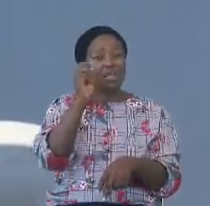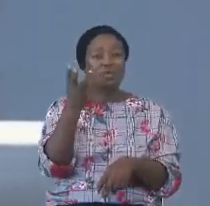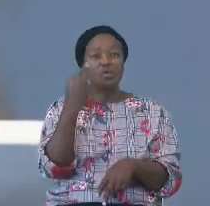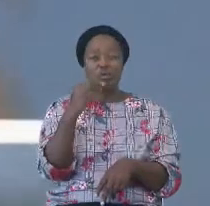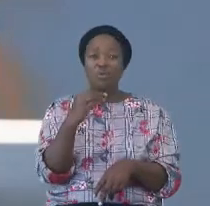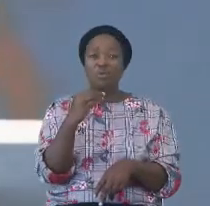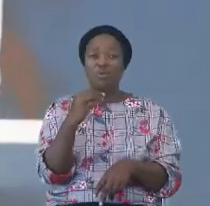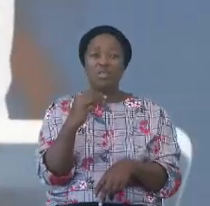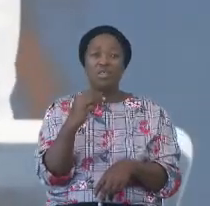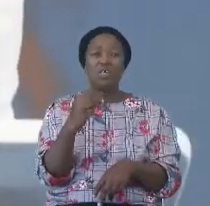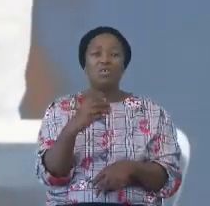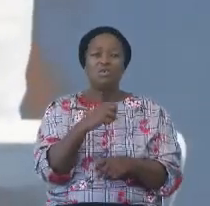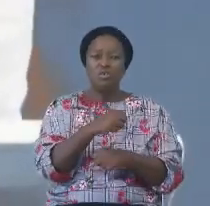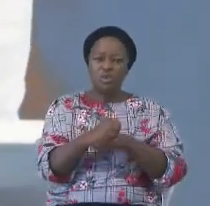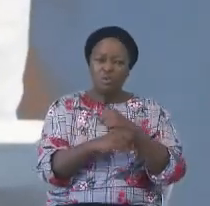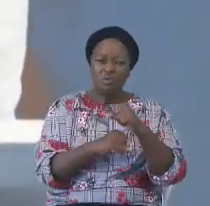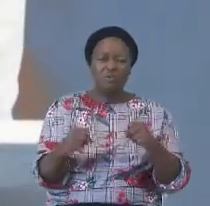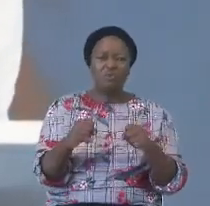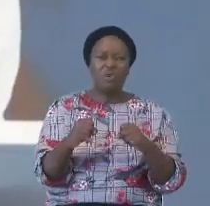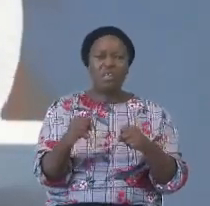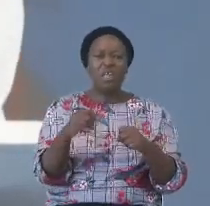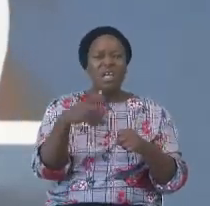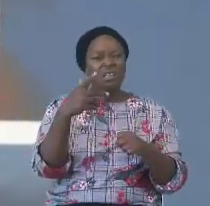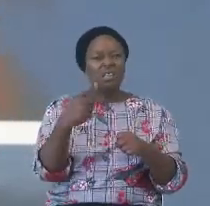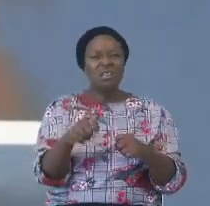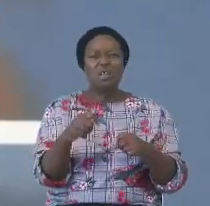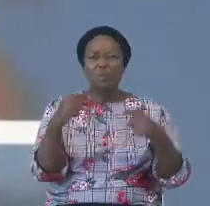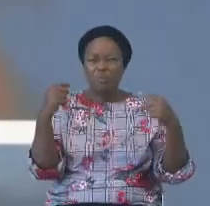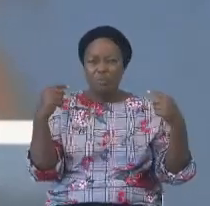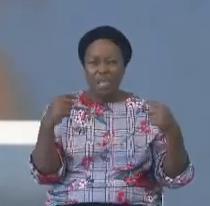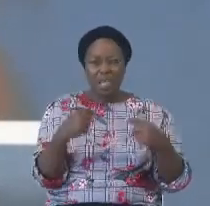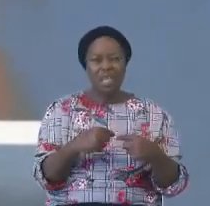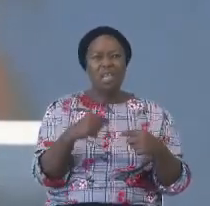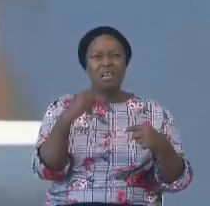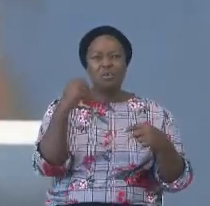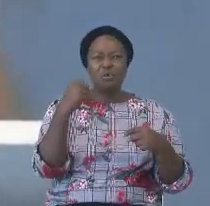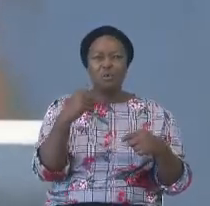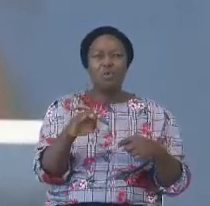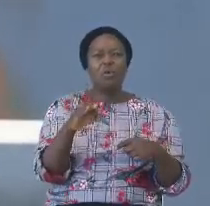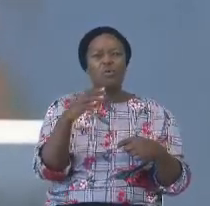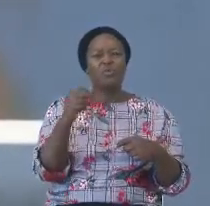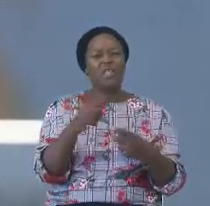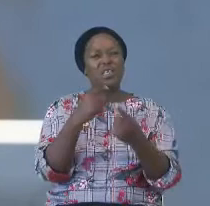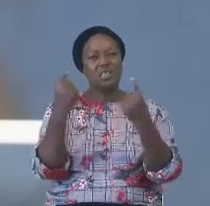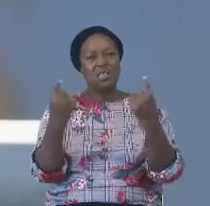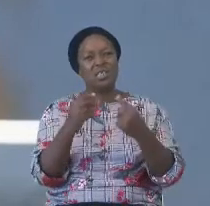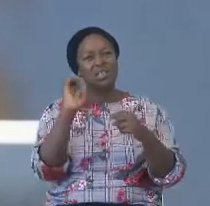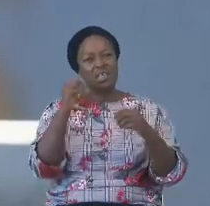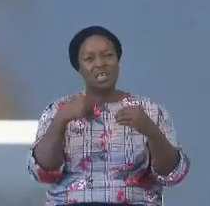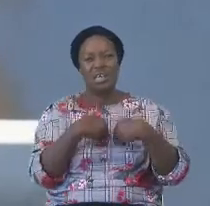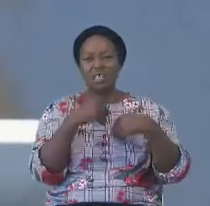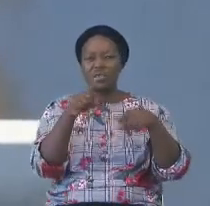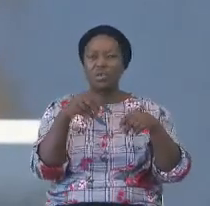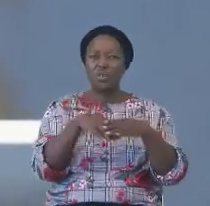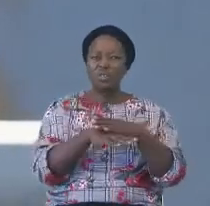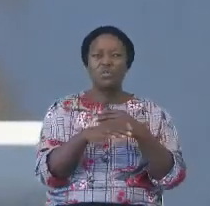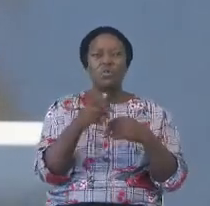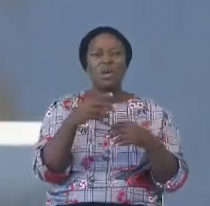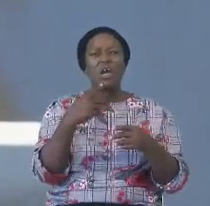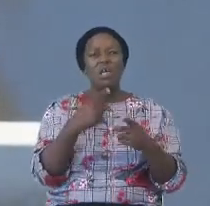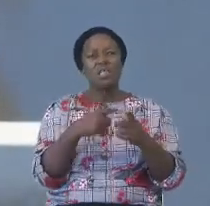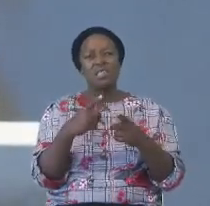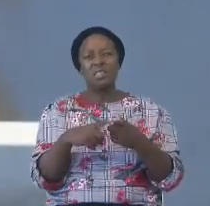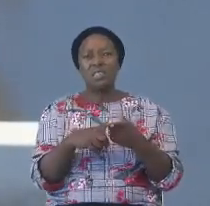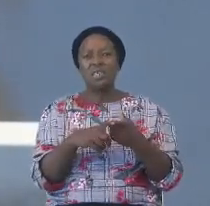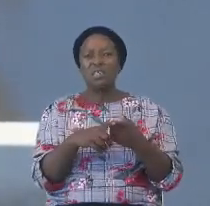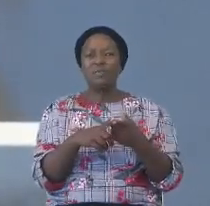at that place where he was already suffering the consequence of the